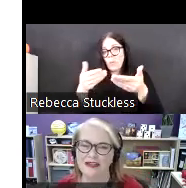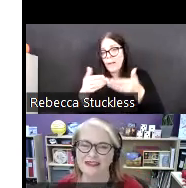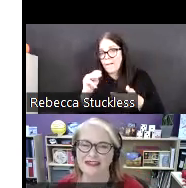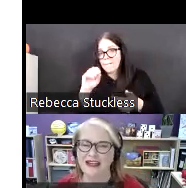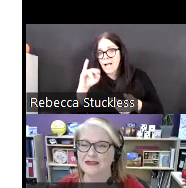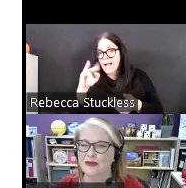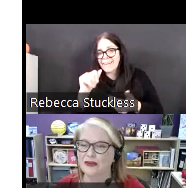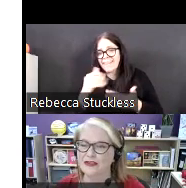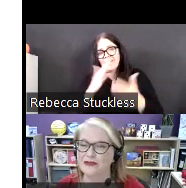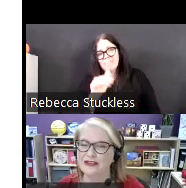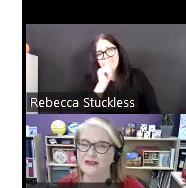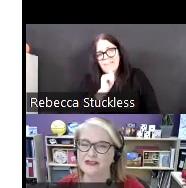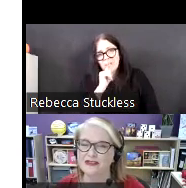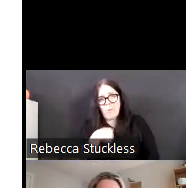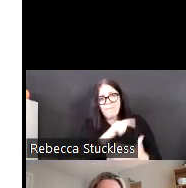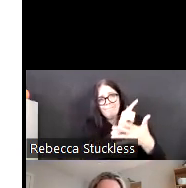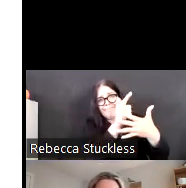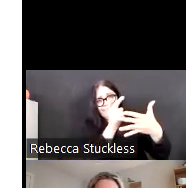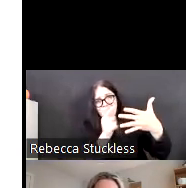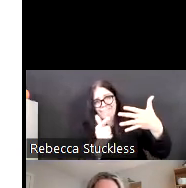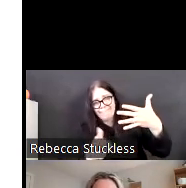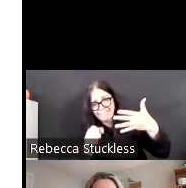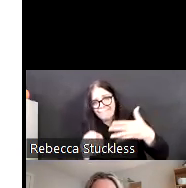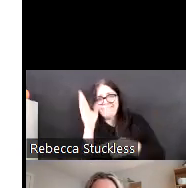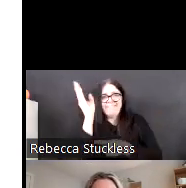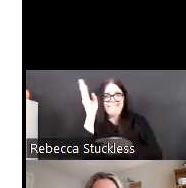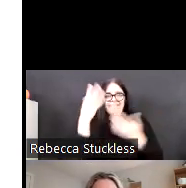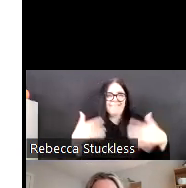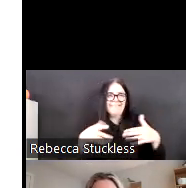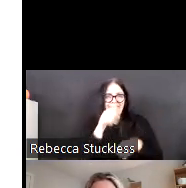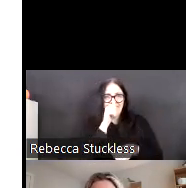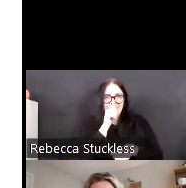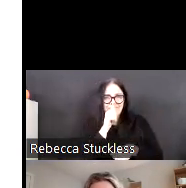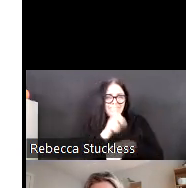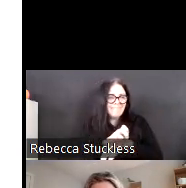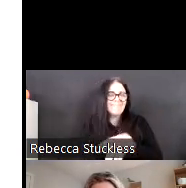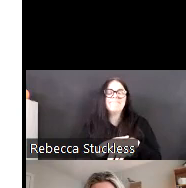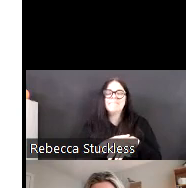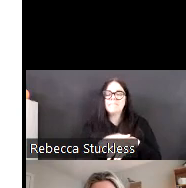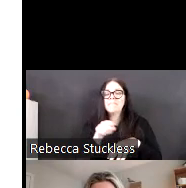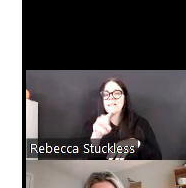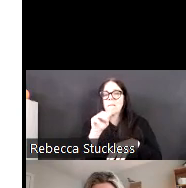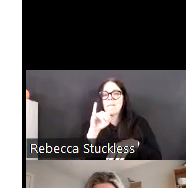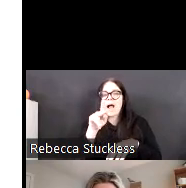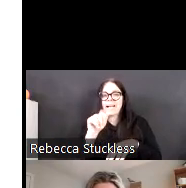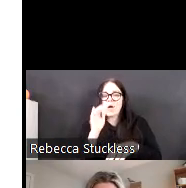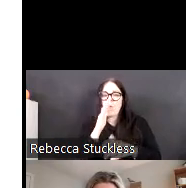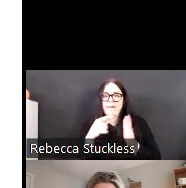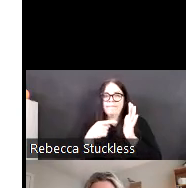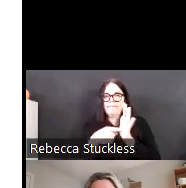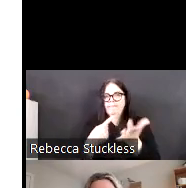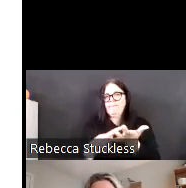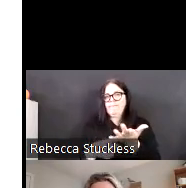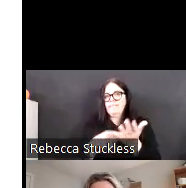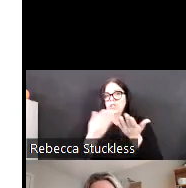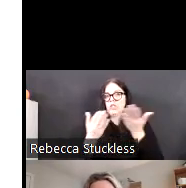for your patience as we worked our way towards your presentation today. Monica will be talking a bit about the services Alpha Plus offers